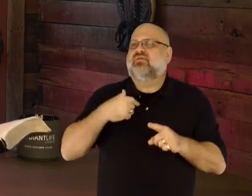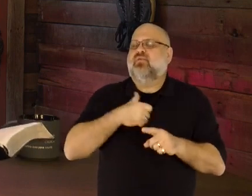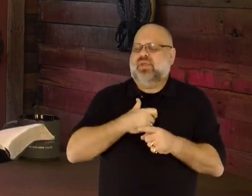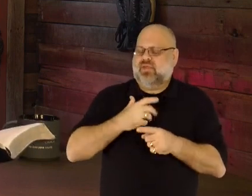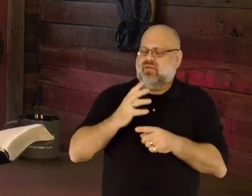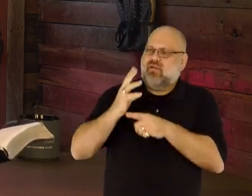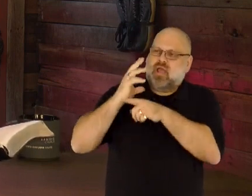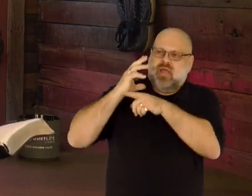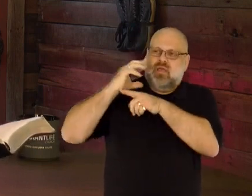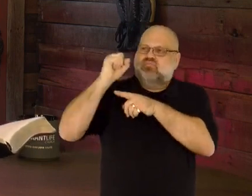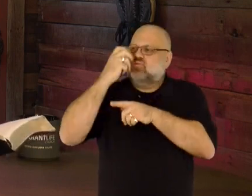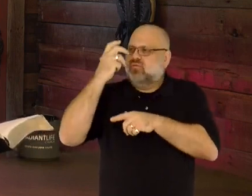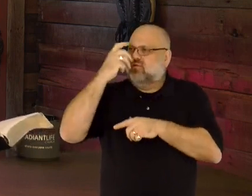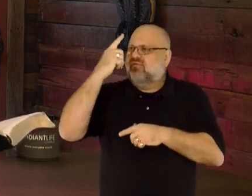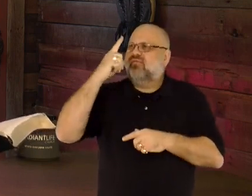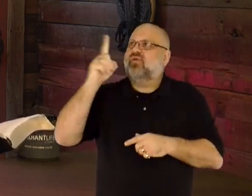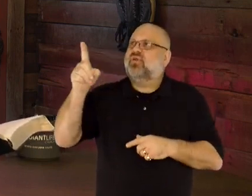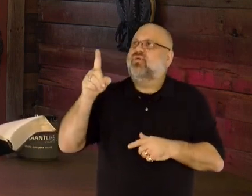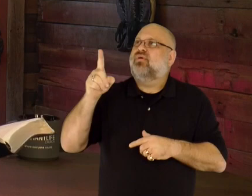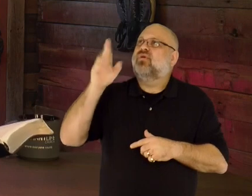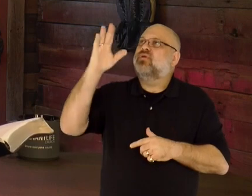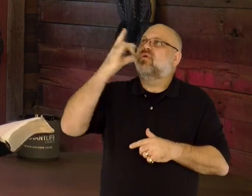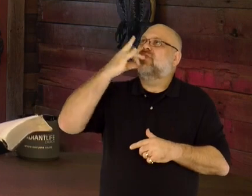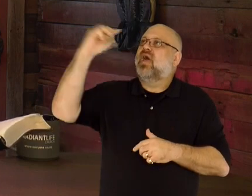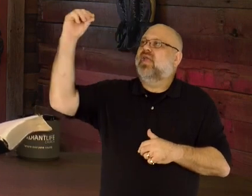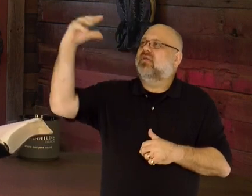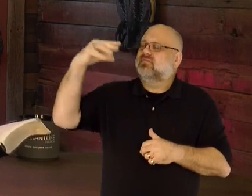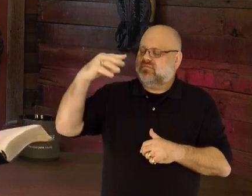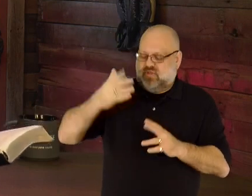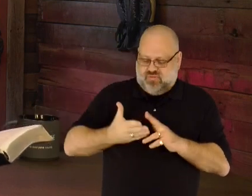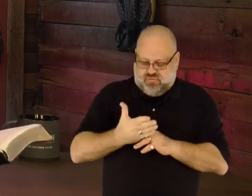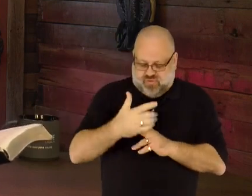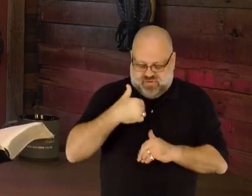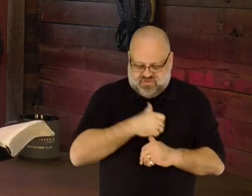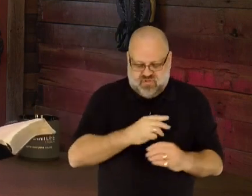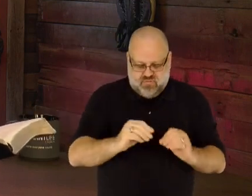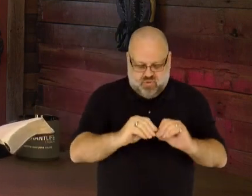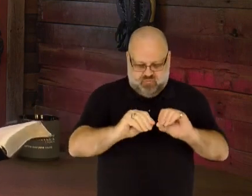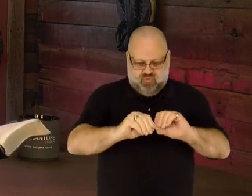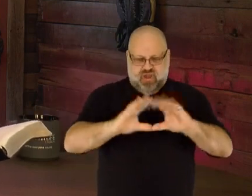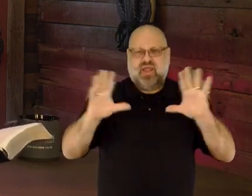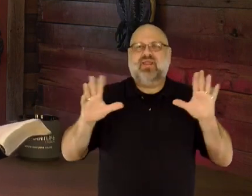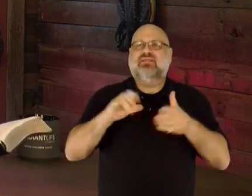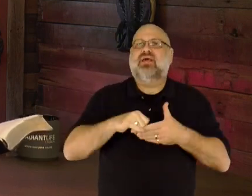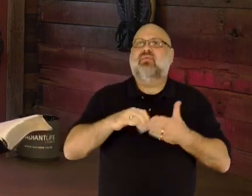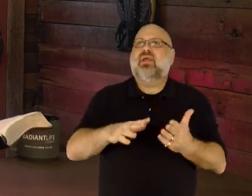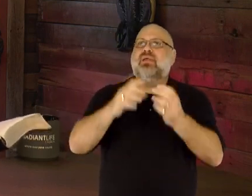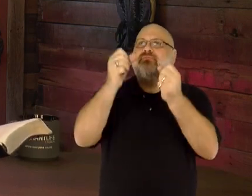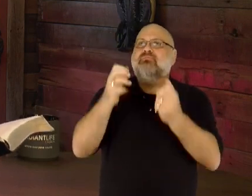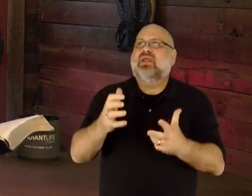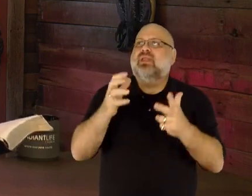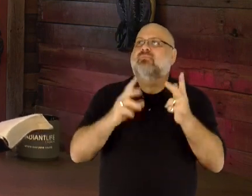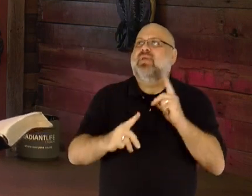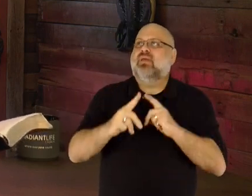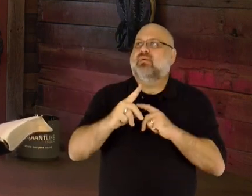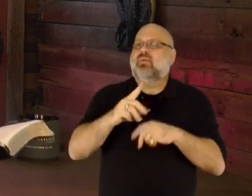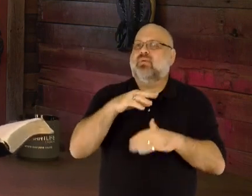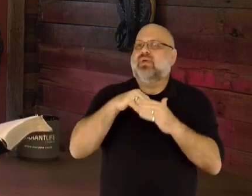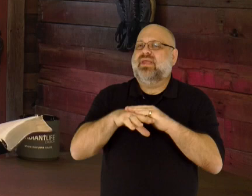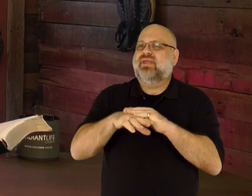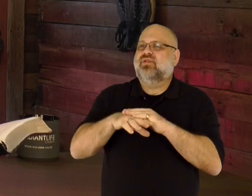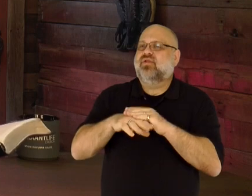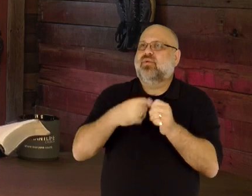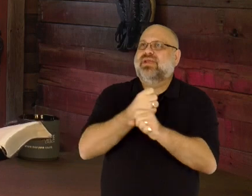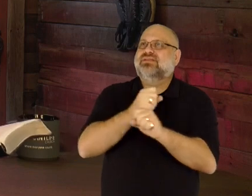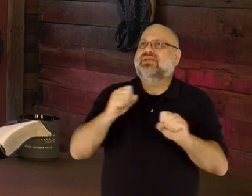out for you, that your light would shine through us even more brightly so that many would enter into a